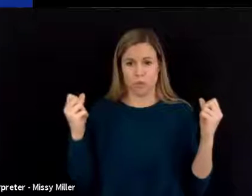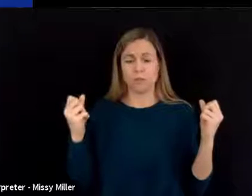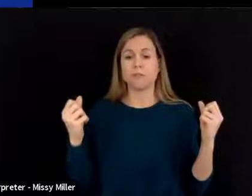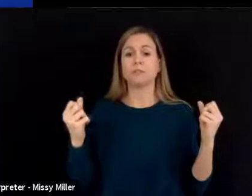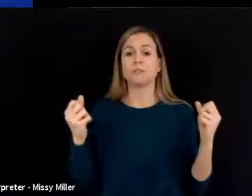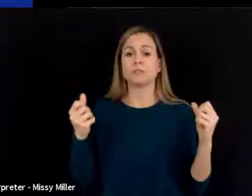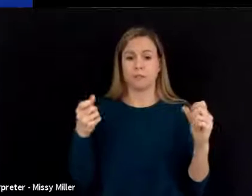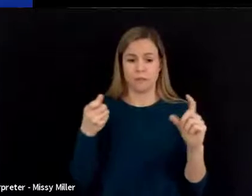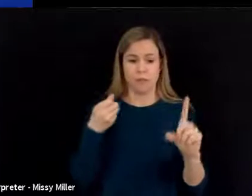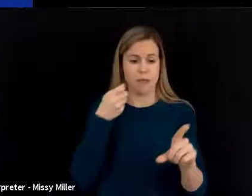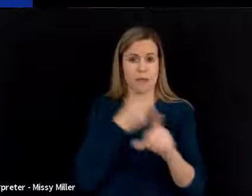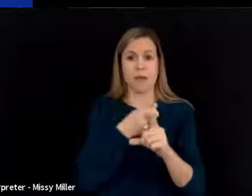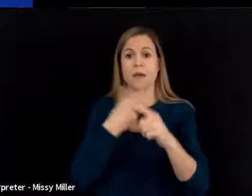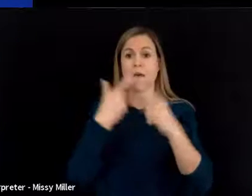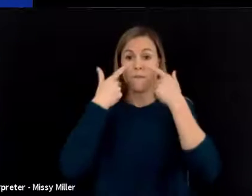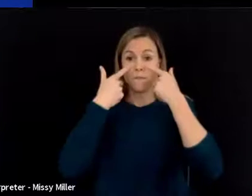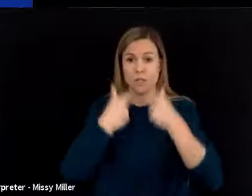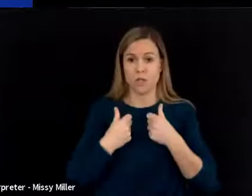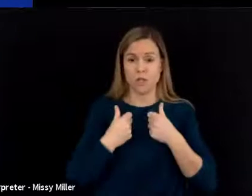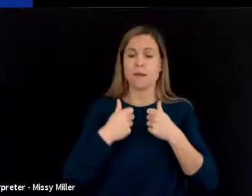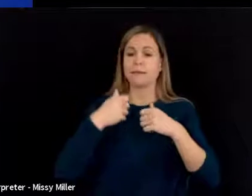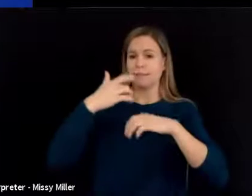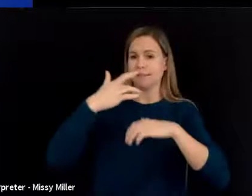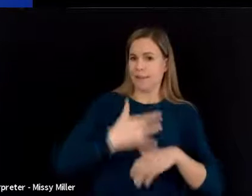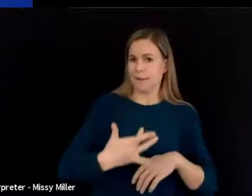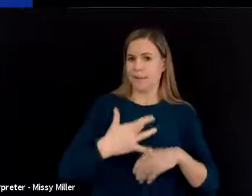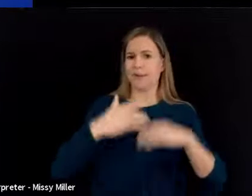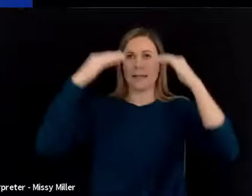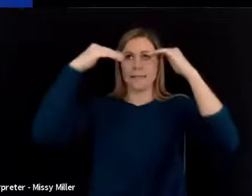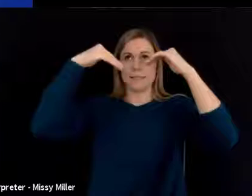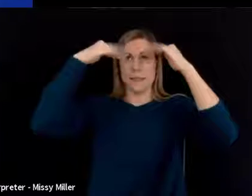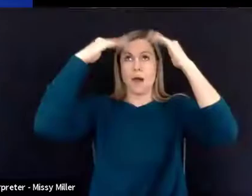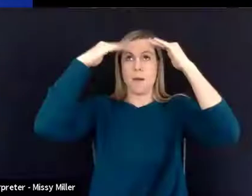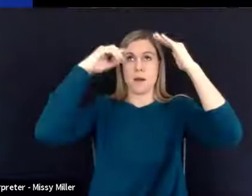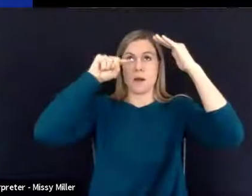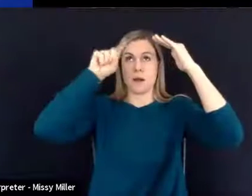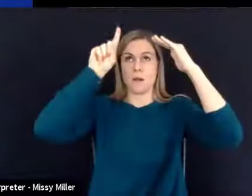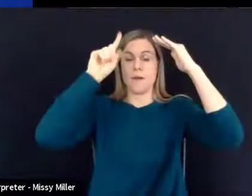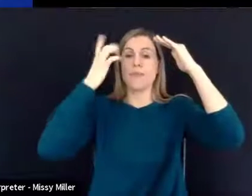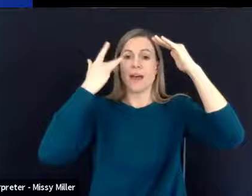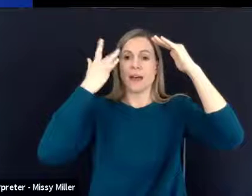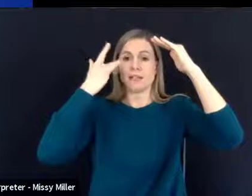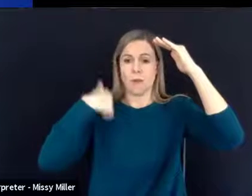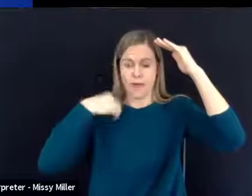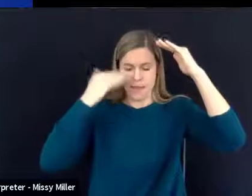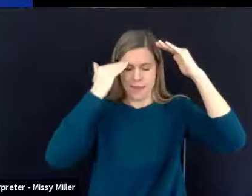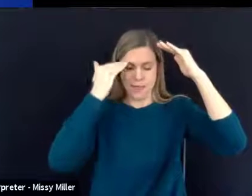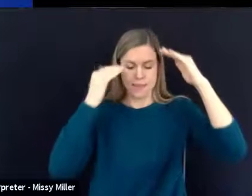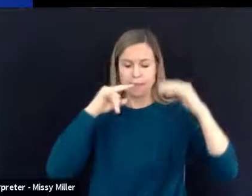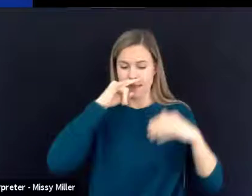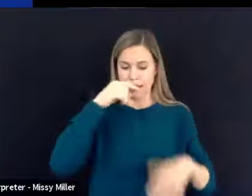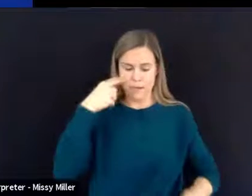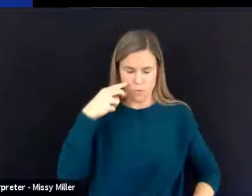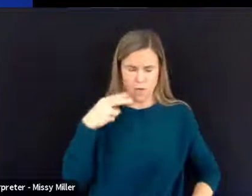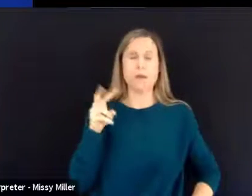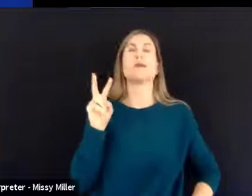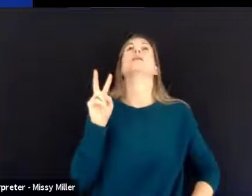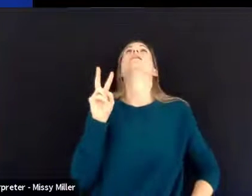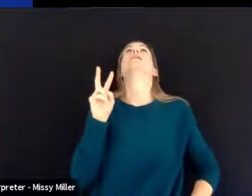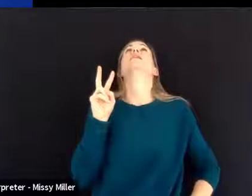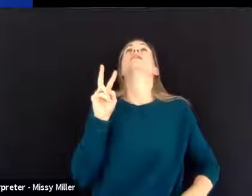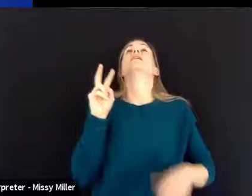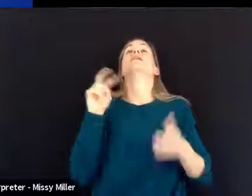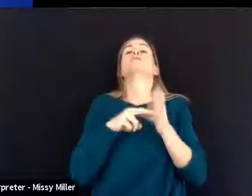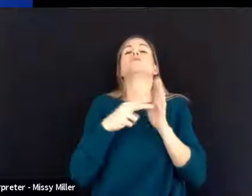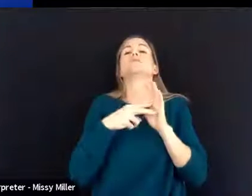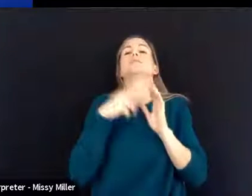loss, upper vision is what is lost. And that's why kids cock their head back, so that even though they look like they're looking at the ceiling, they're looking